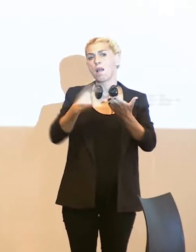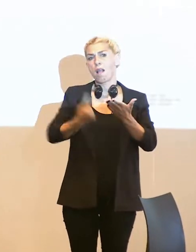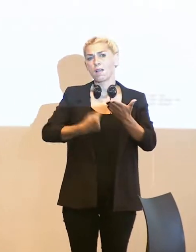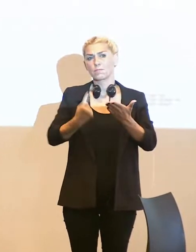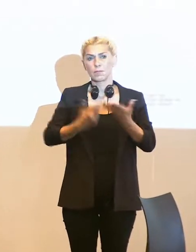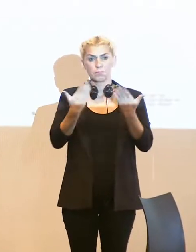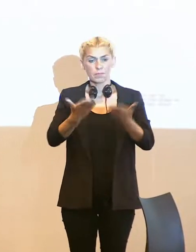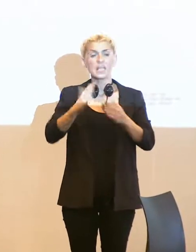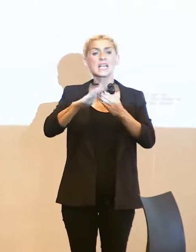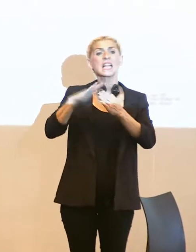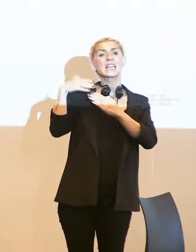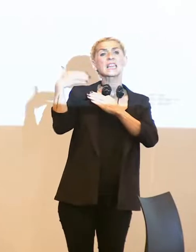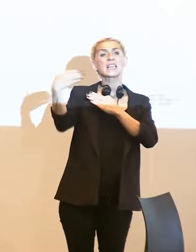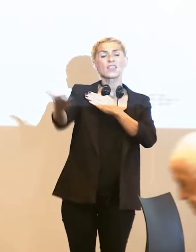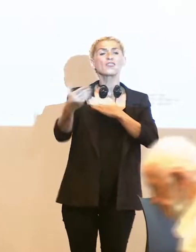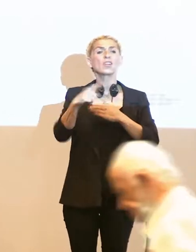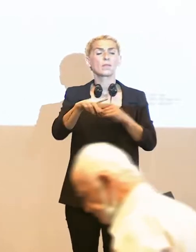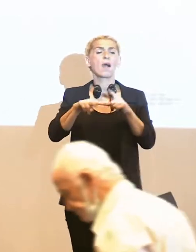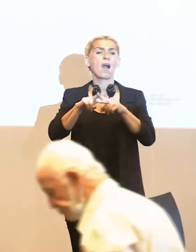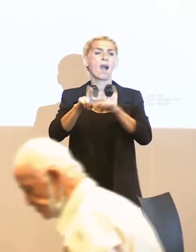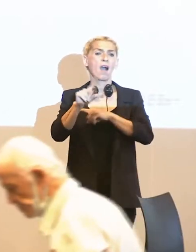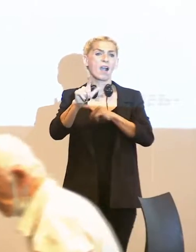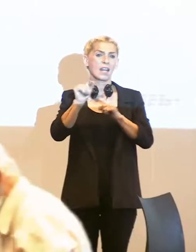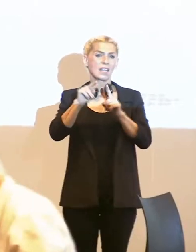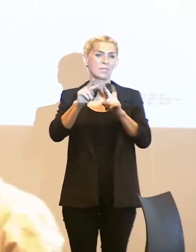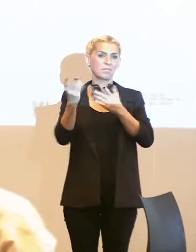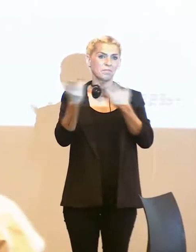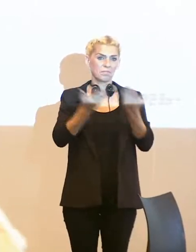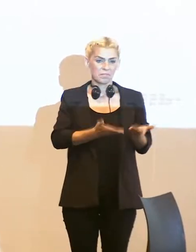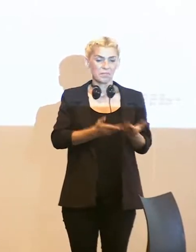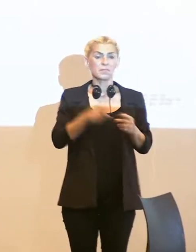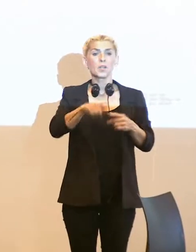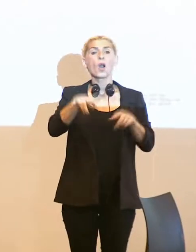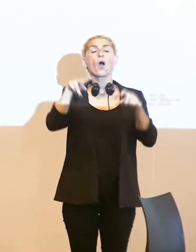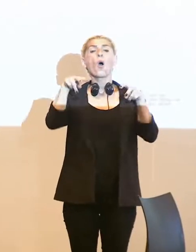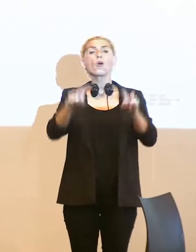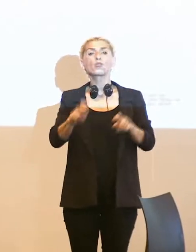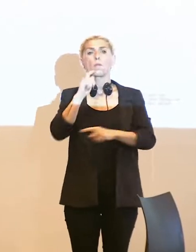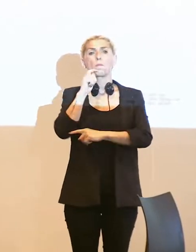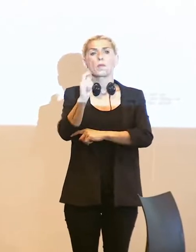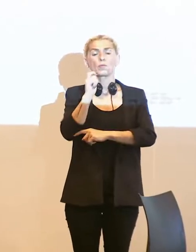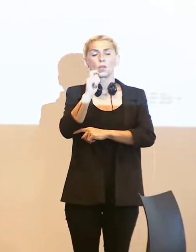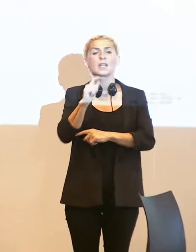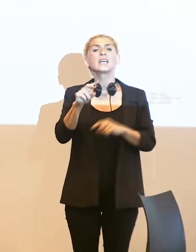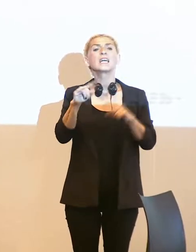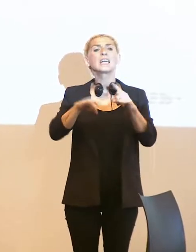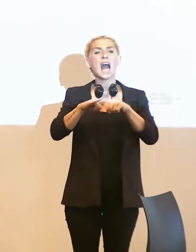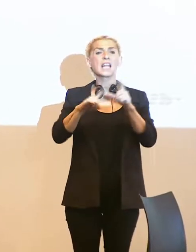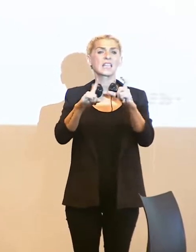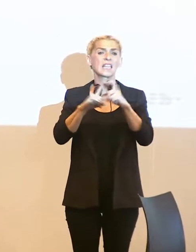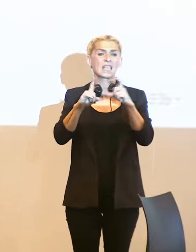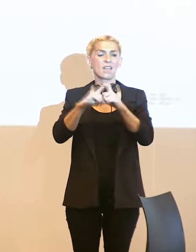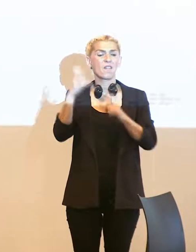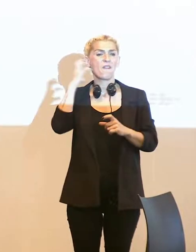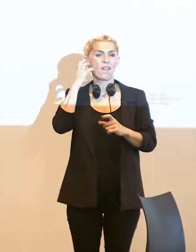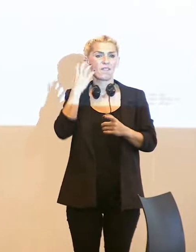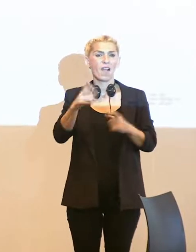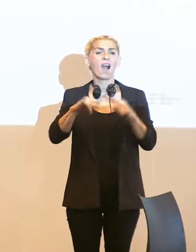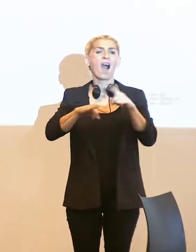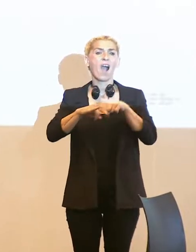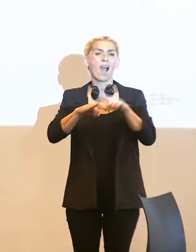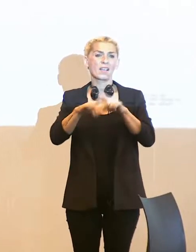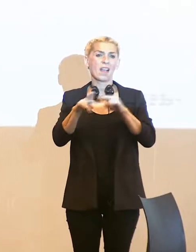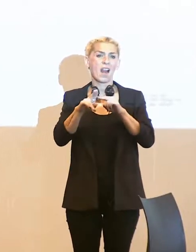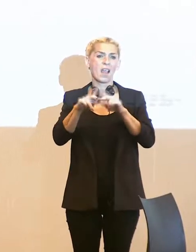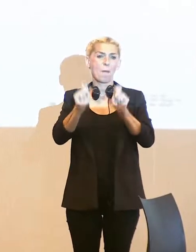cultural and natural assets and we have arlene bartanian from positive university this panel will be